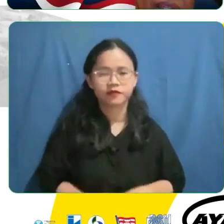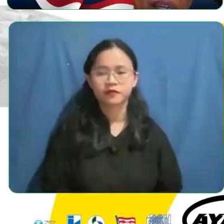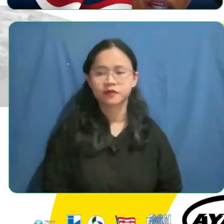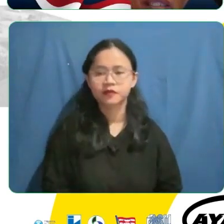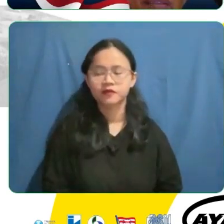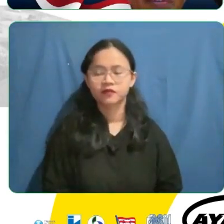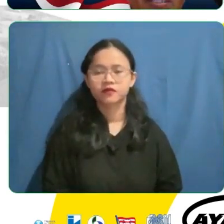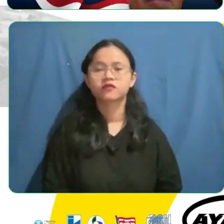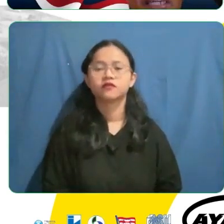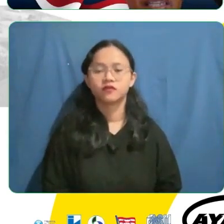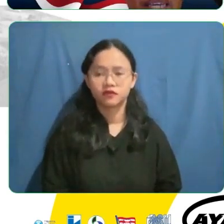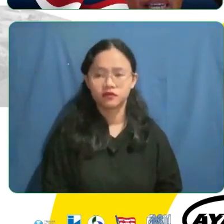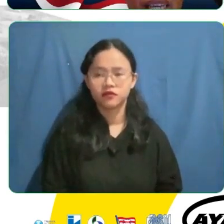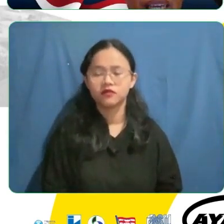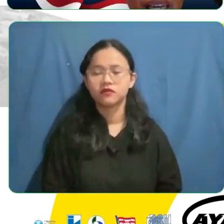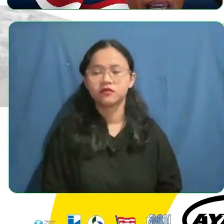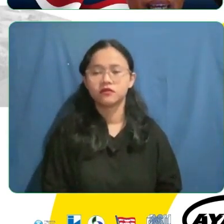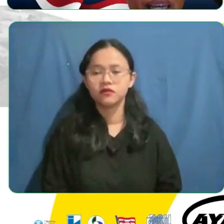mentioned as the vulnerability